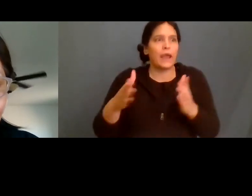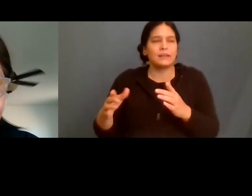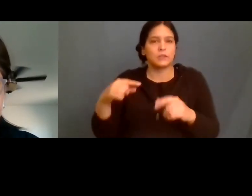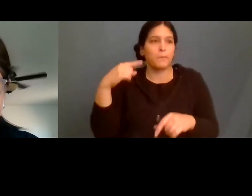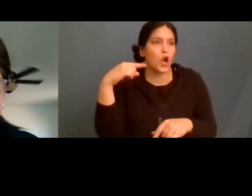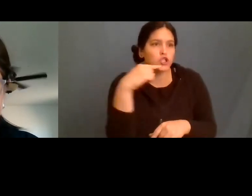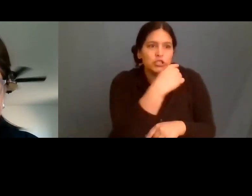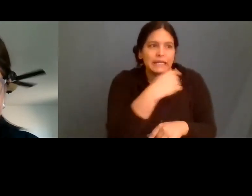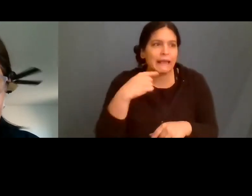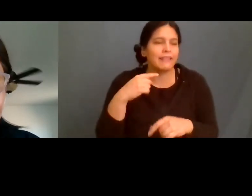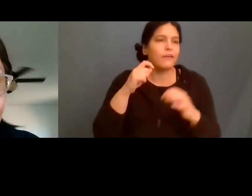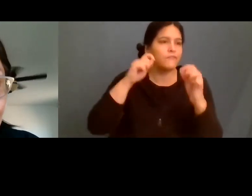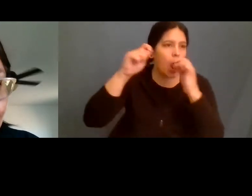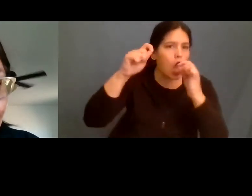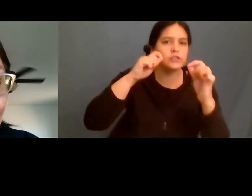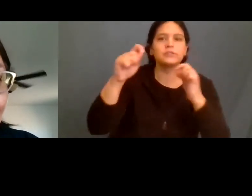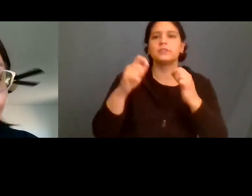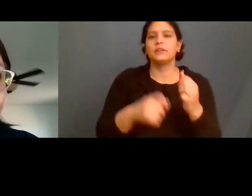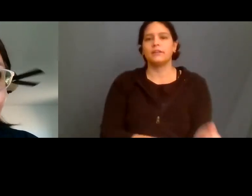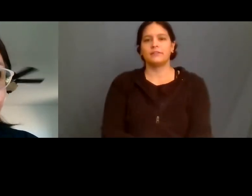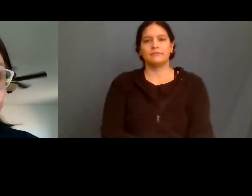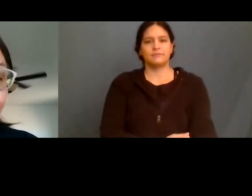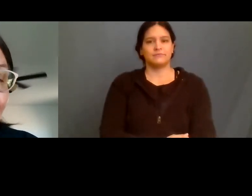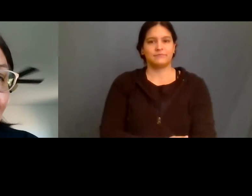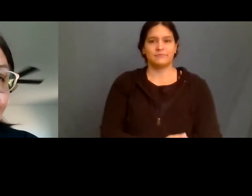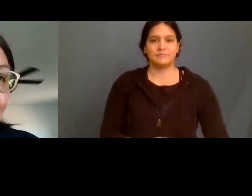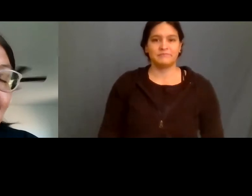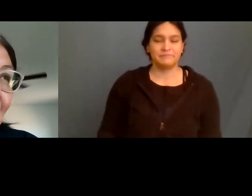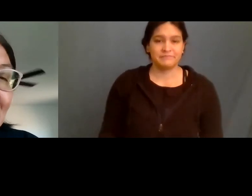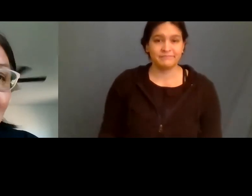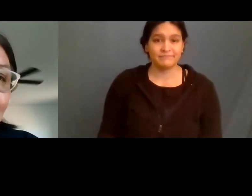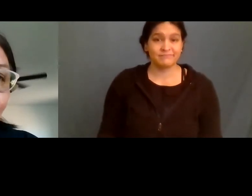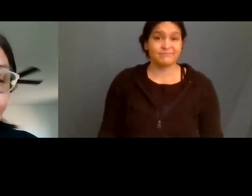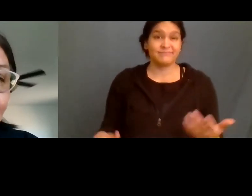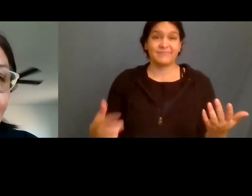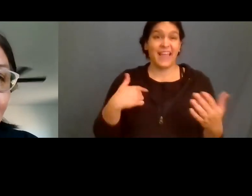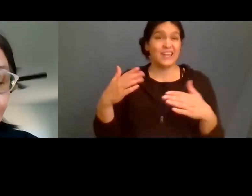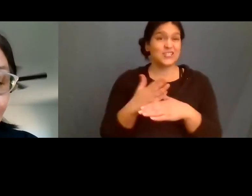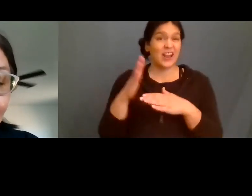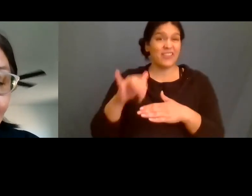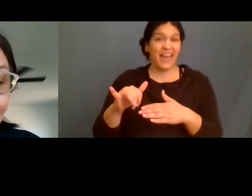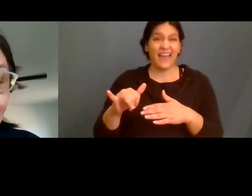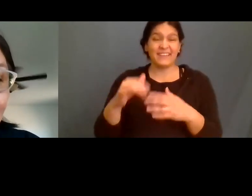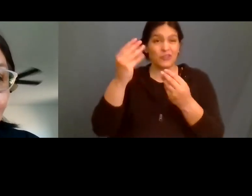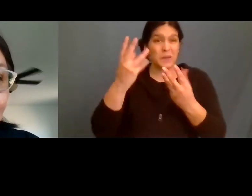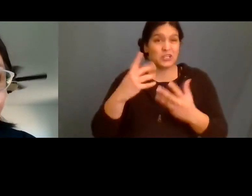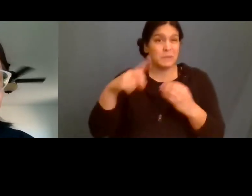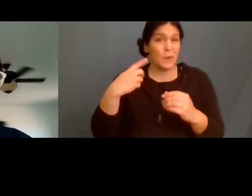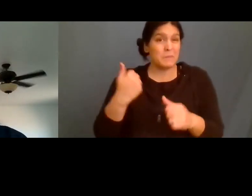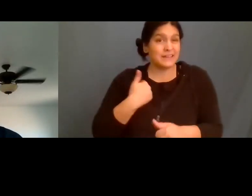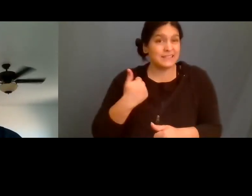and flossing, and I share that, and people always get surprised, and just the little